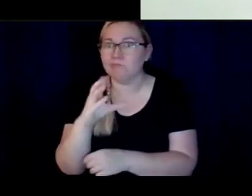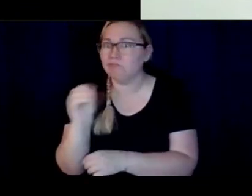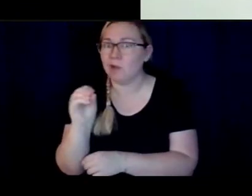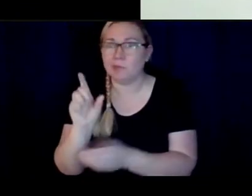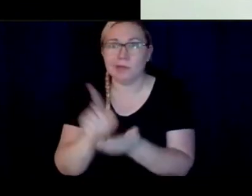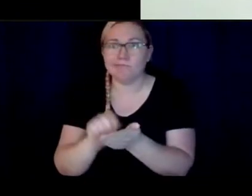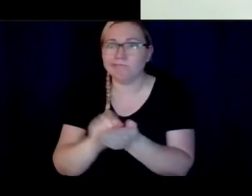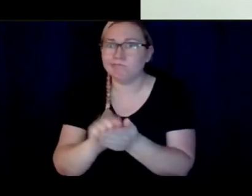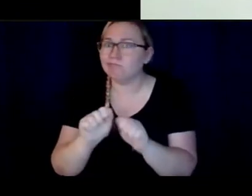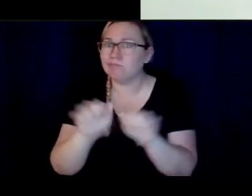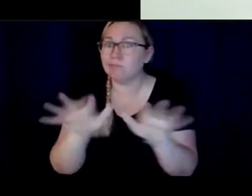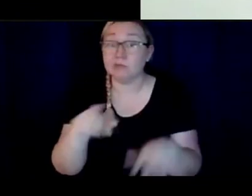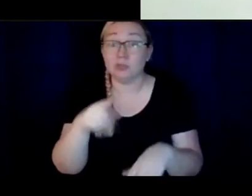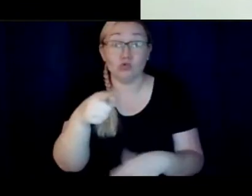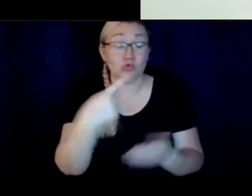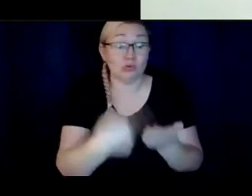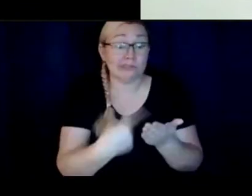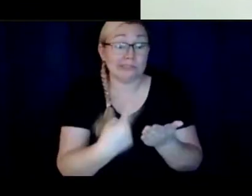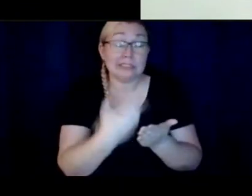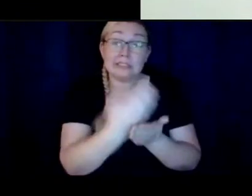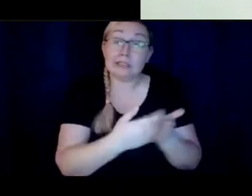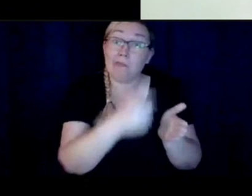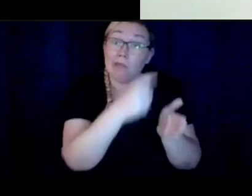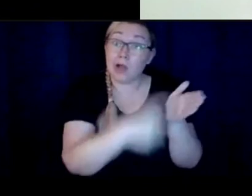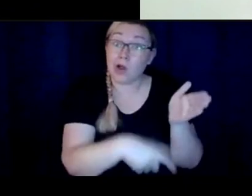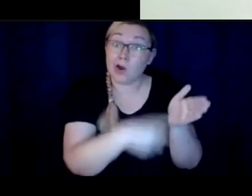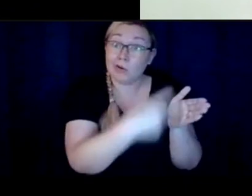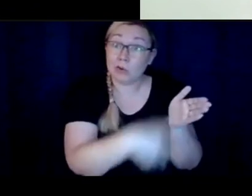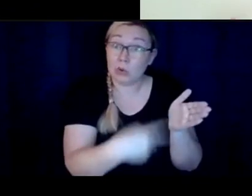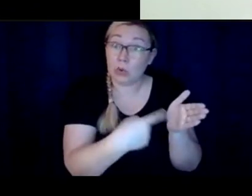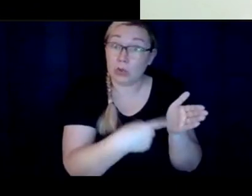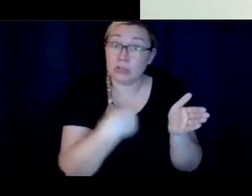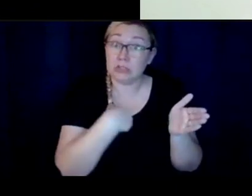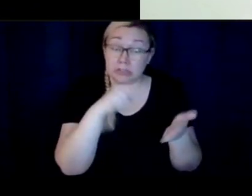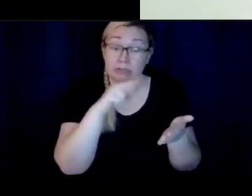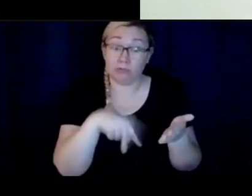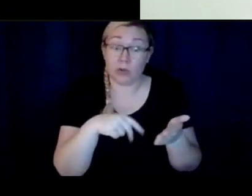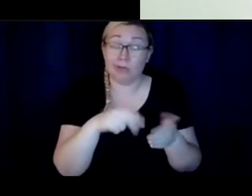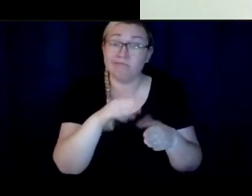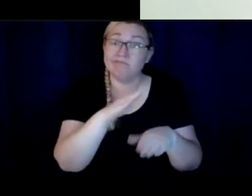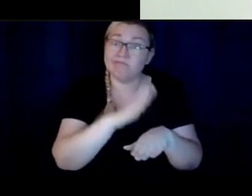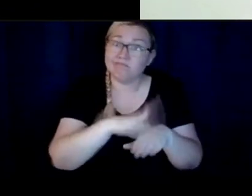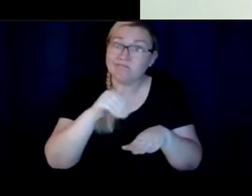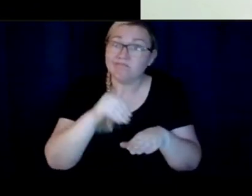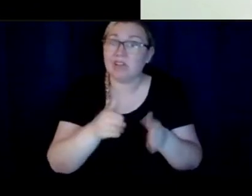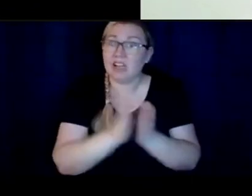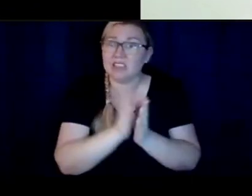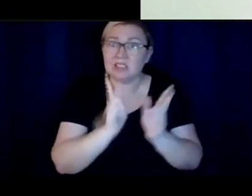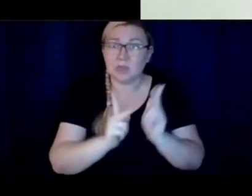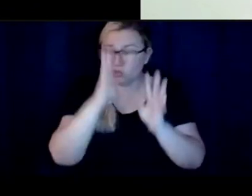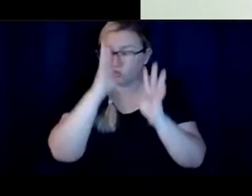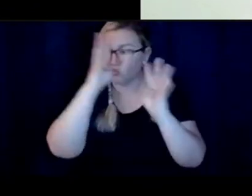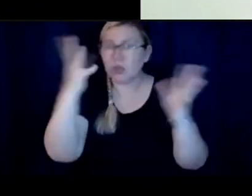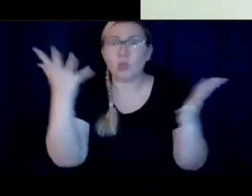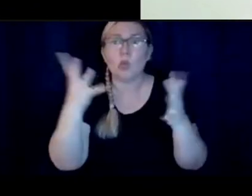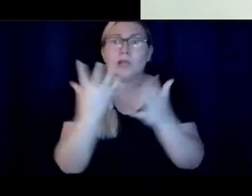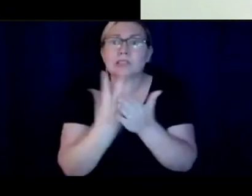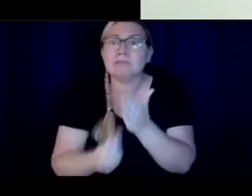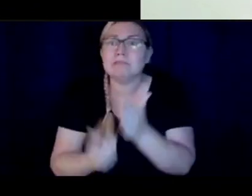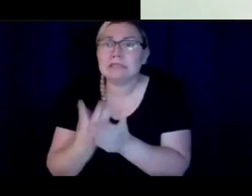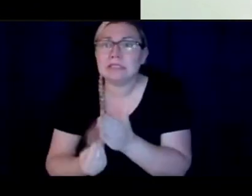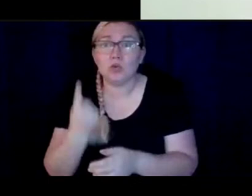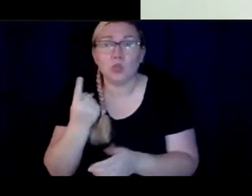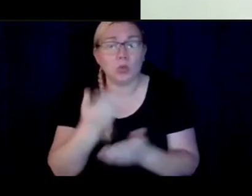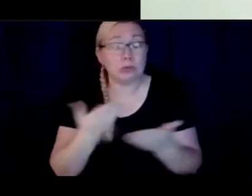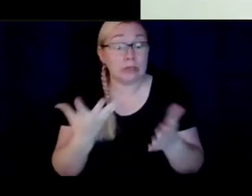of the articles I've read, about kind of calling to people to create what is missing. And one of the things missing